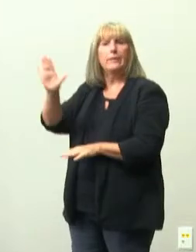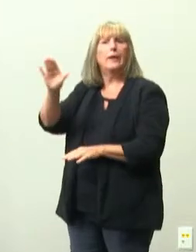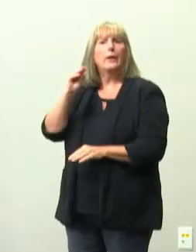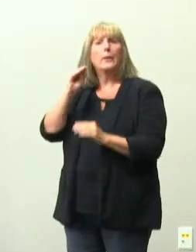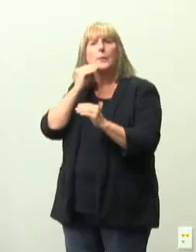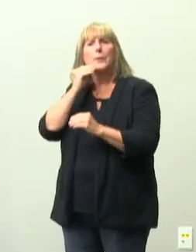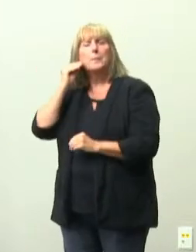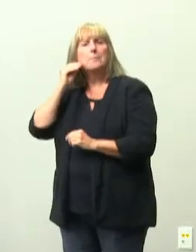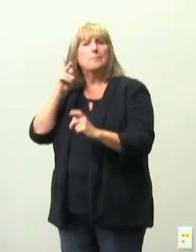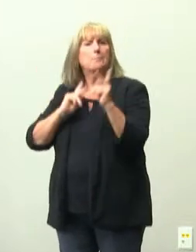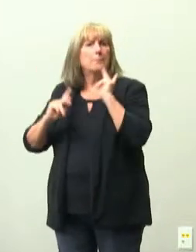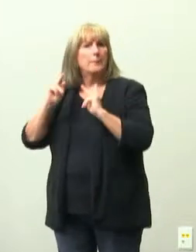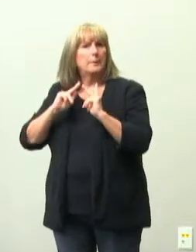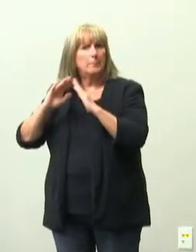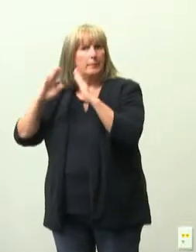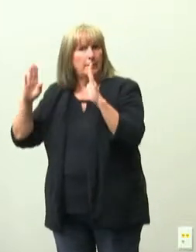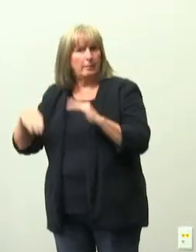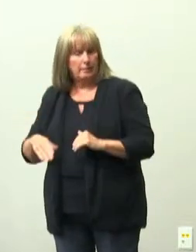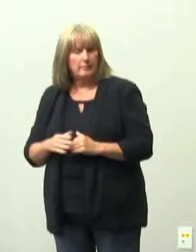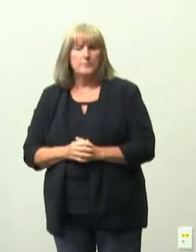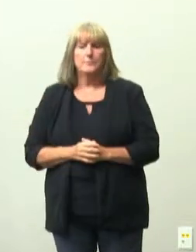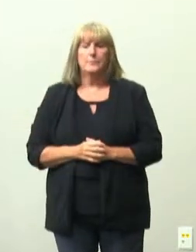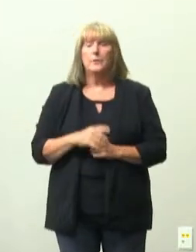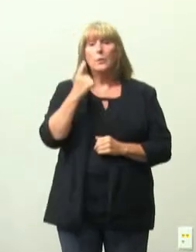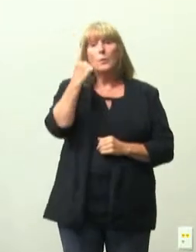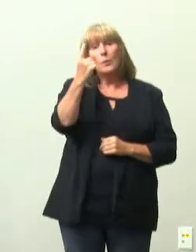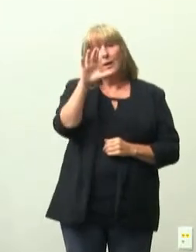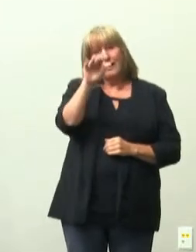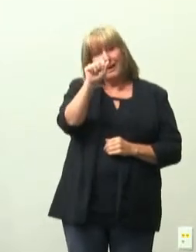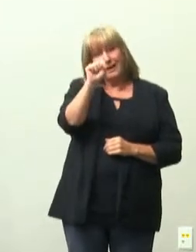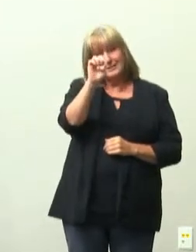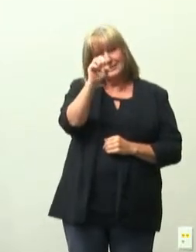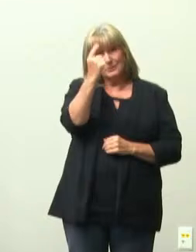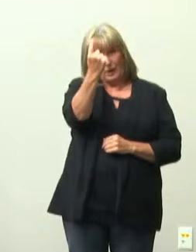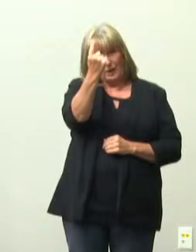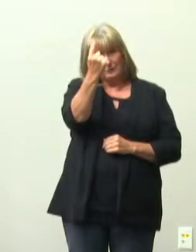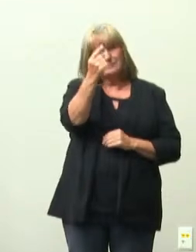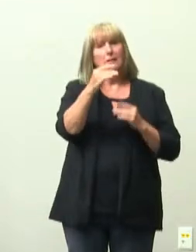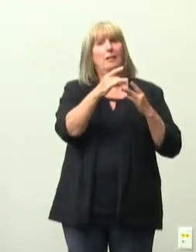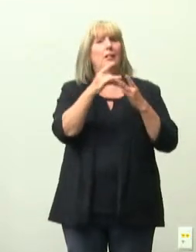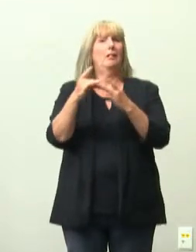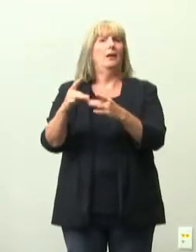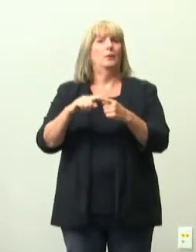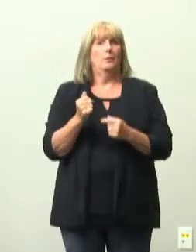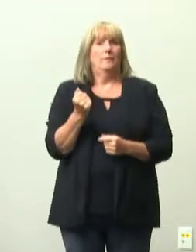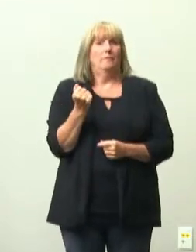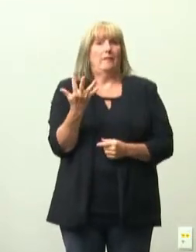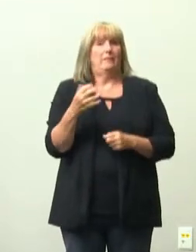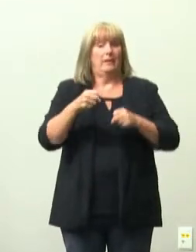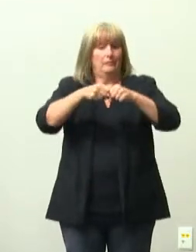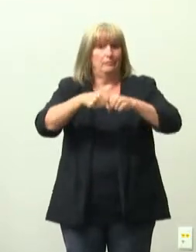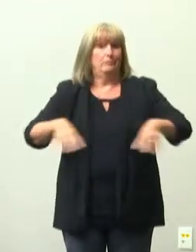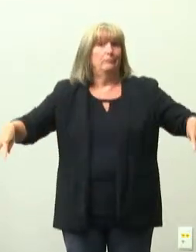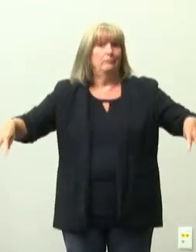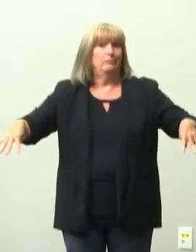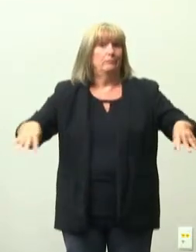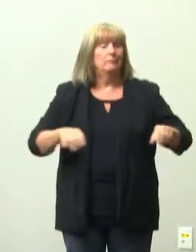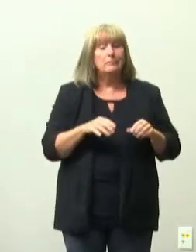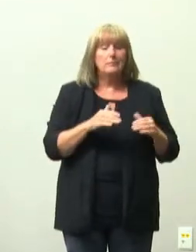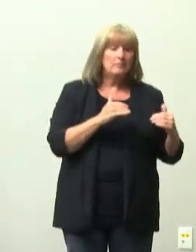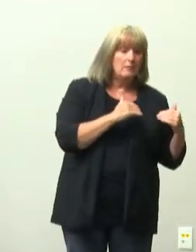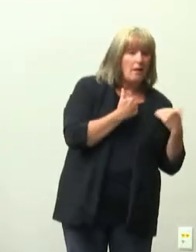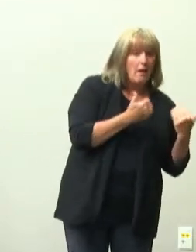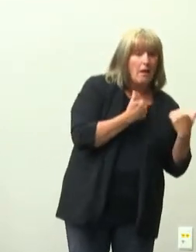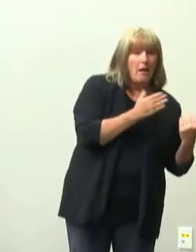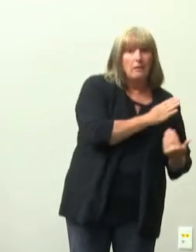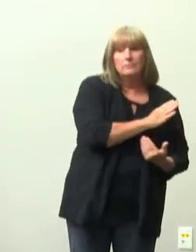household members. Just one case led to this cluster that resulted in 15 cases so far, ranging from young